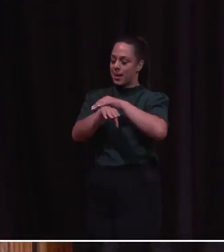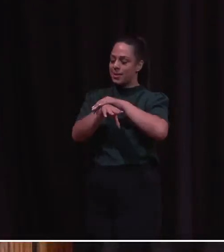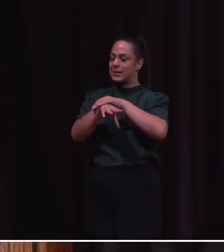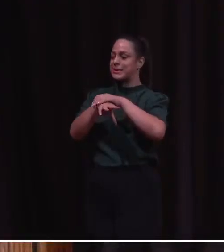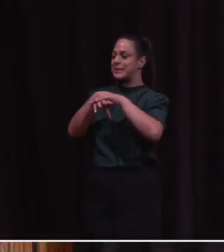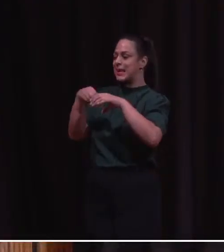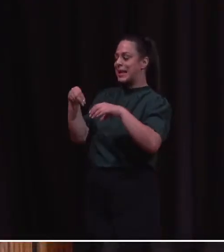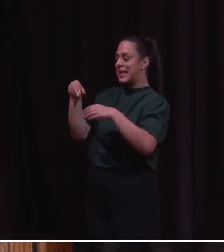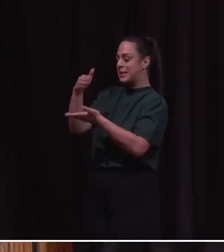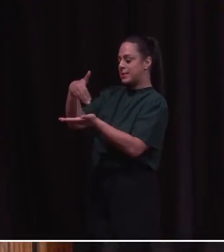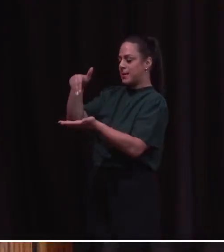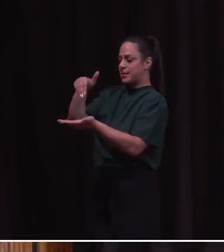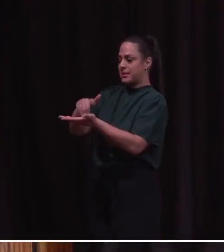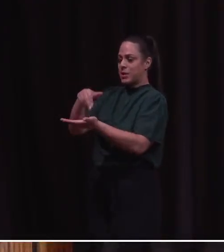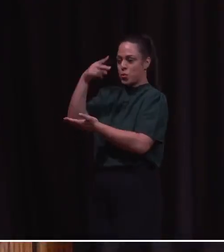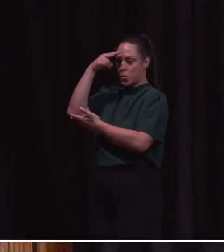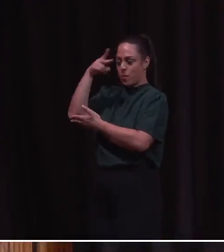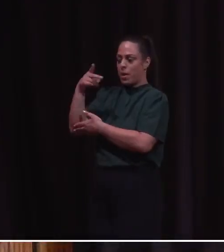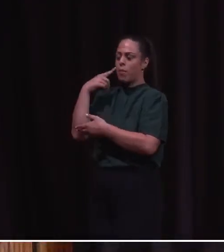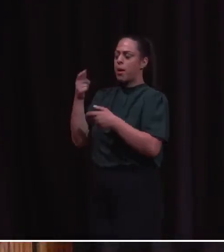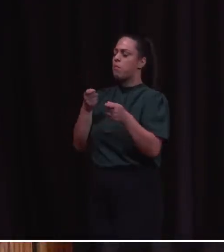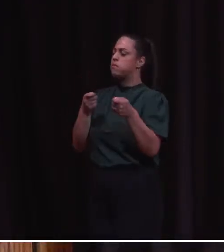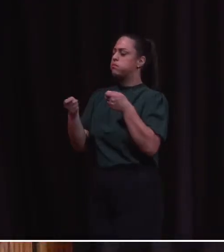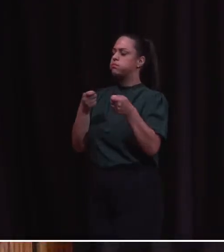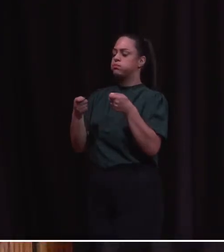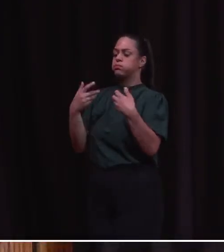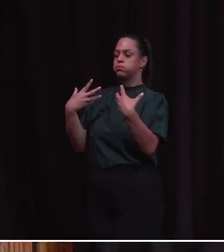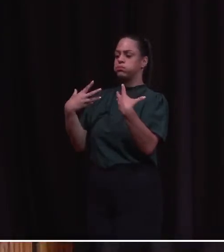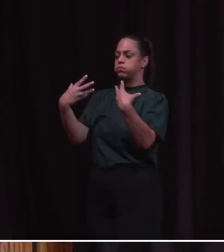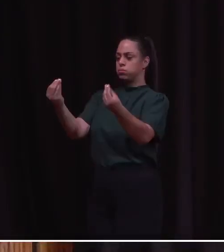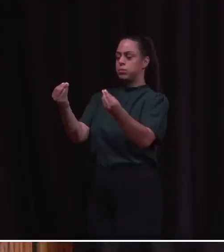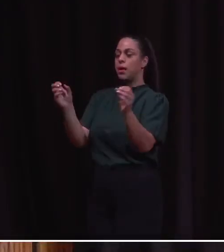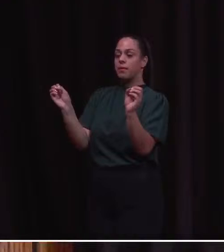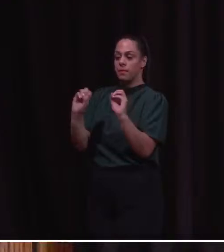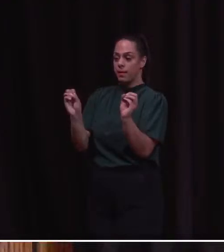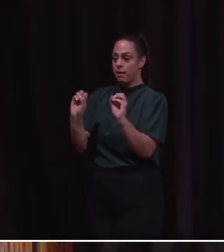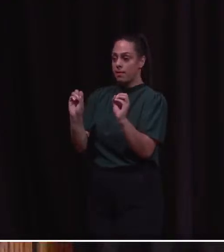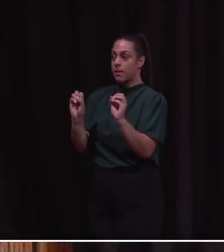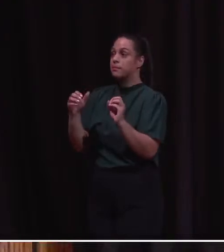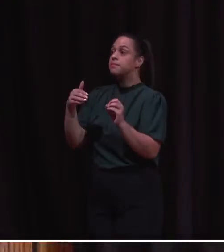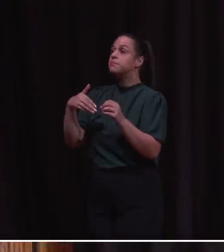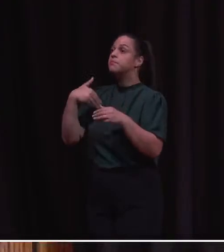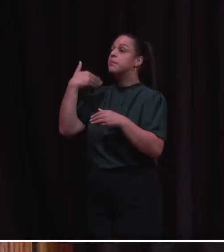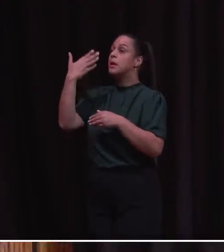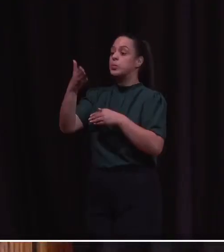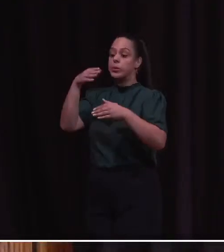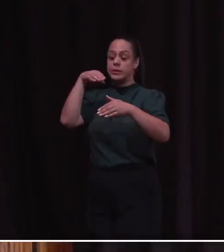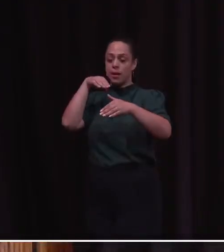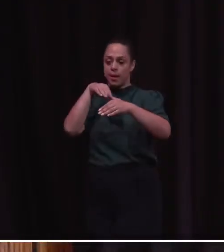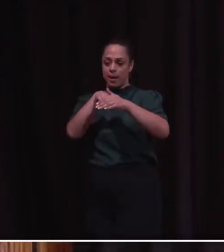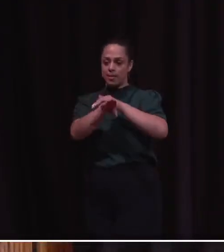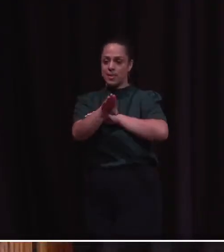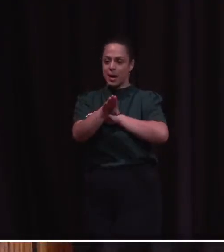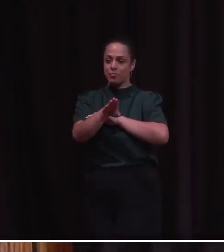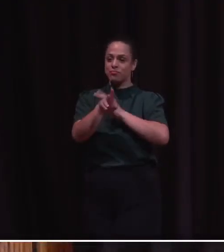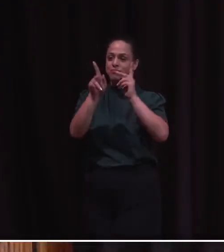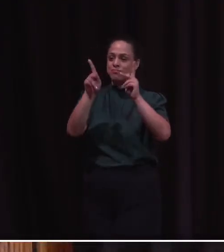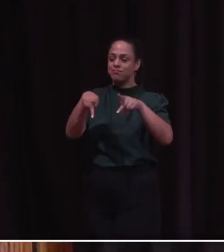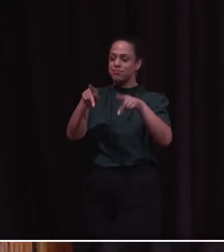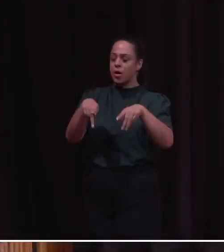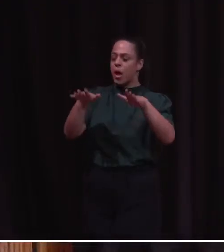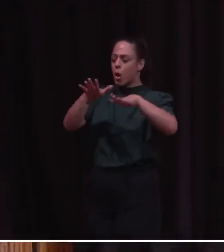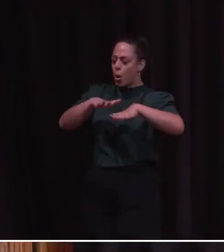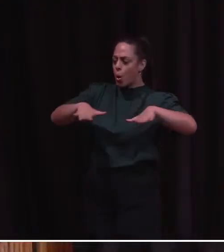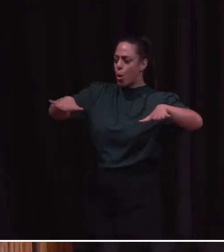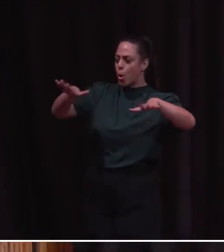could leave. The Spaniards then entered the sacred patio and commenced murdering people. They hacked into the